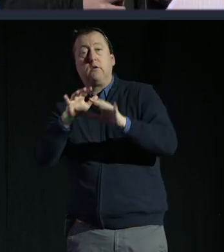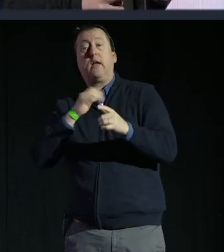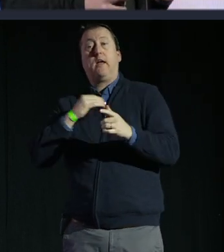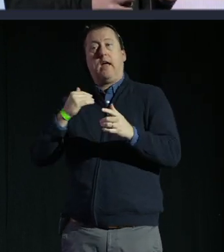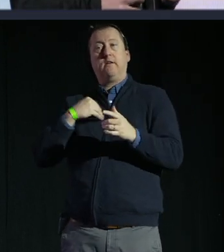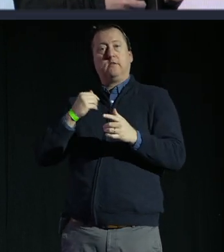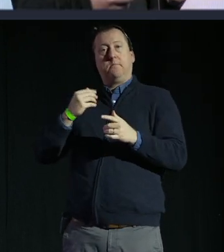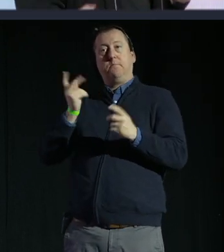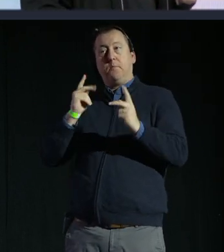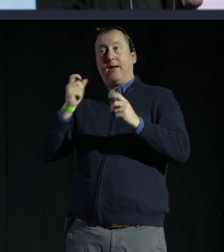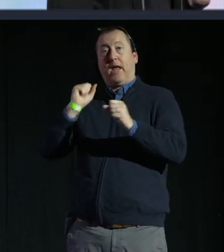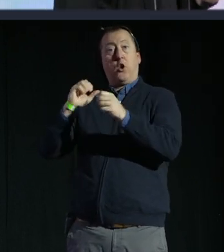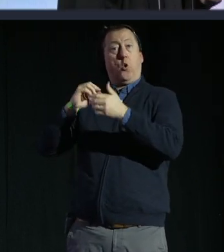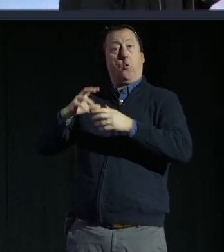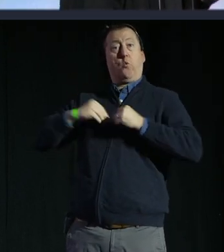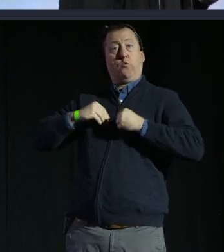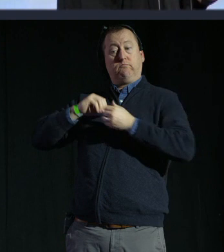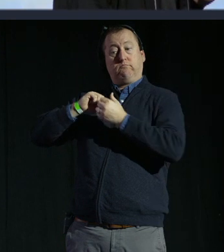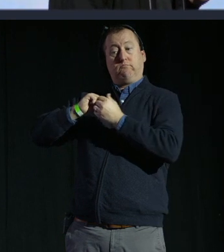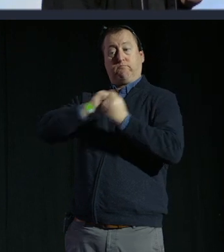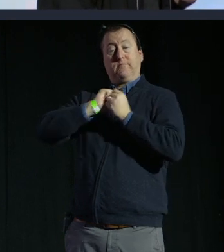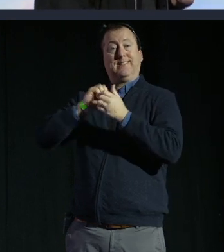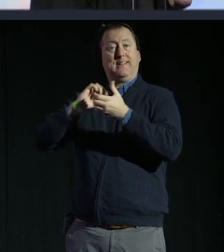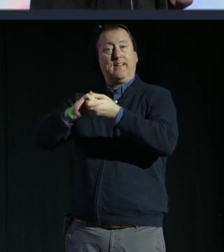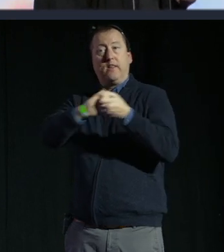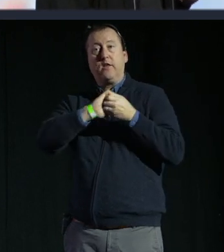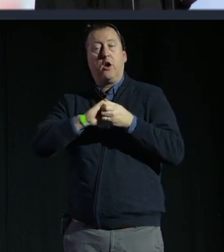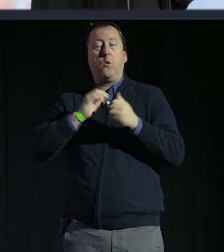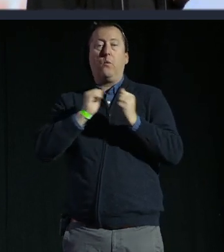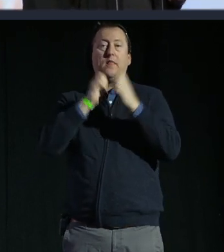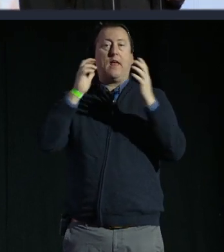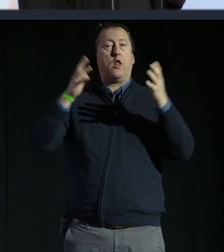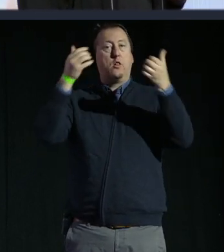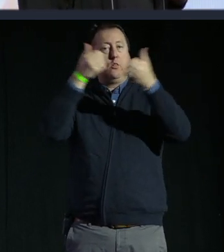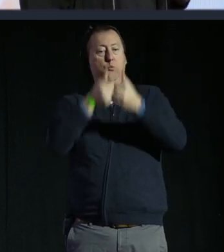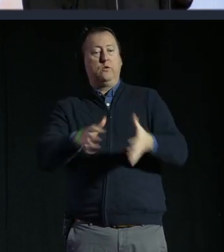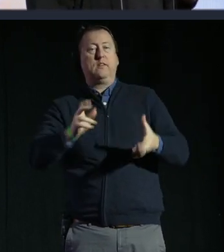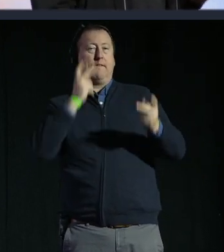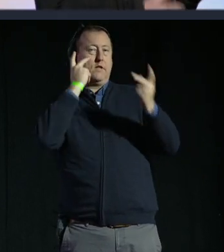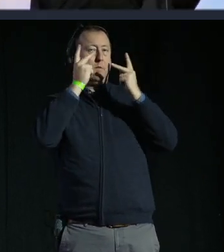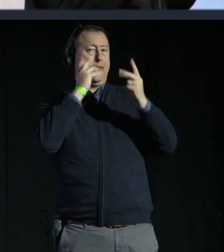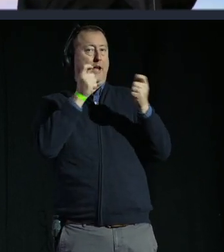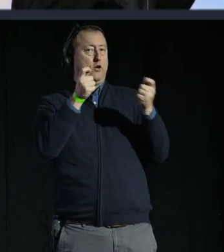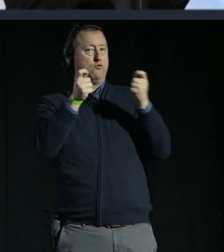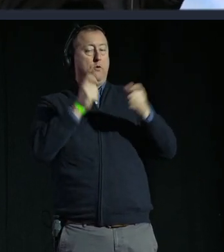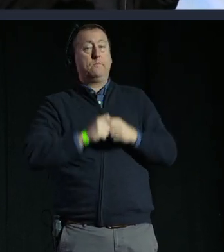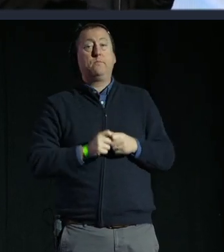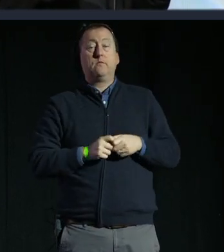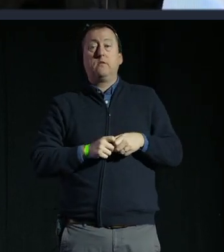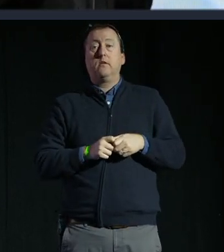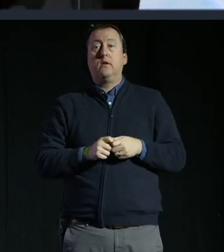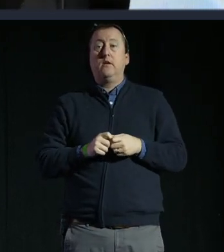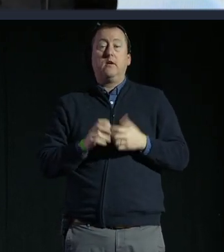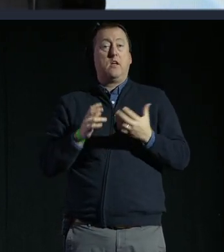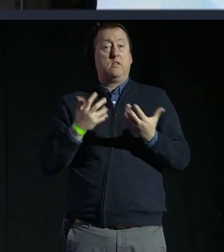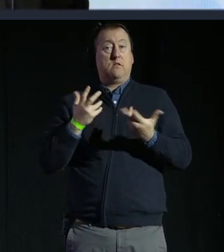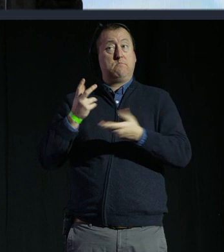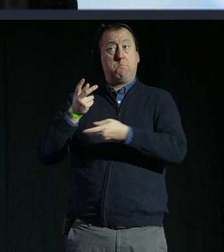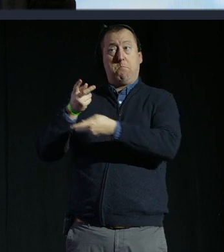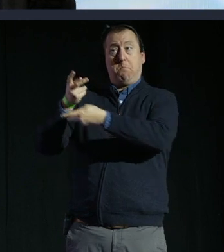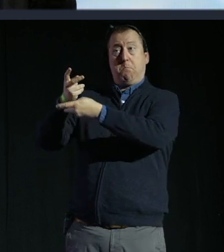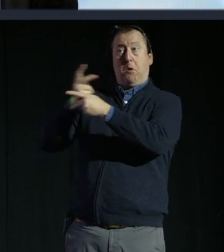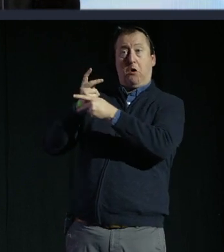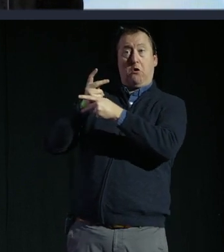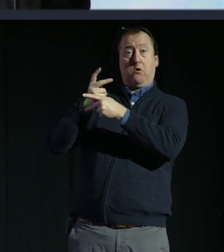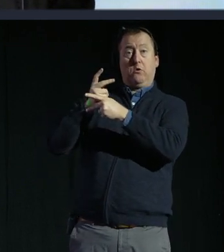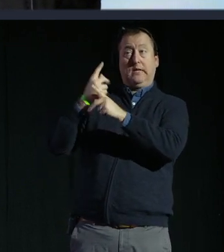ownership without losing visibility and control. It borrows ideas from, is not the same